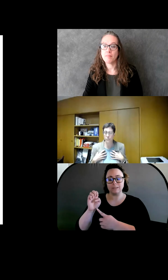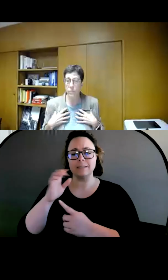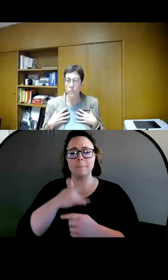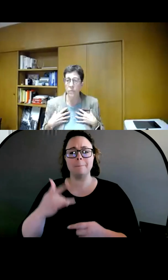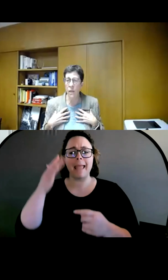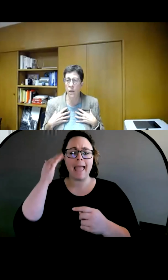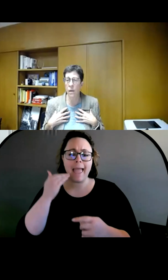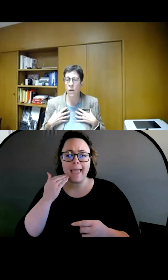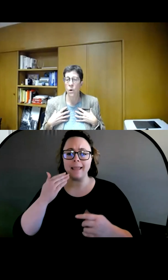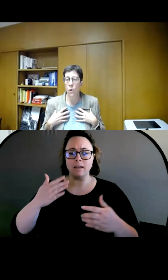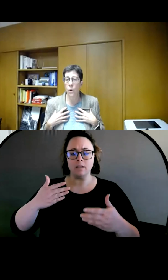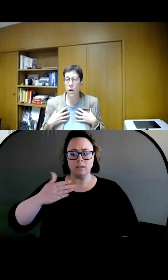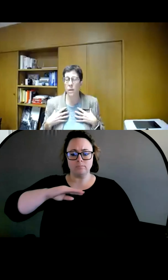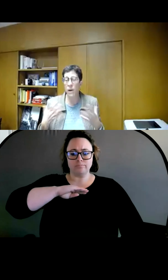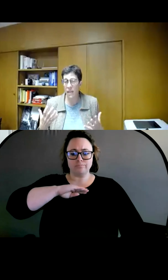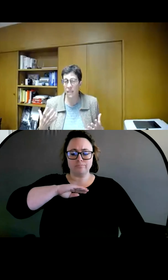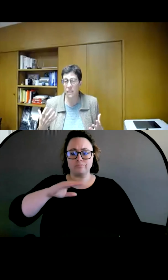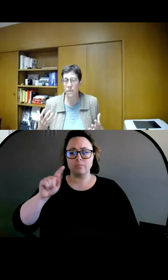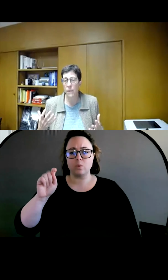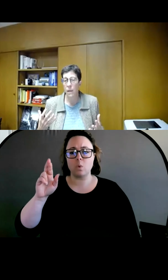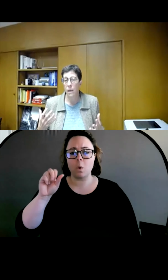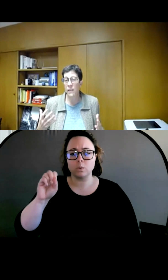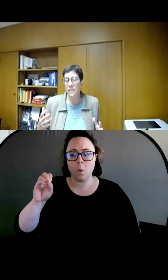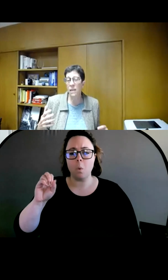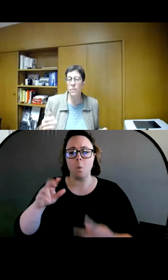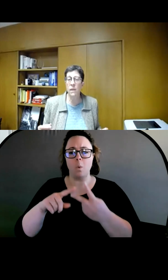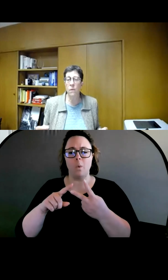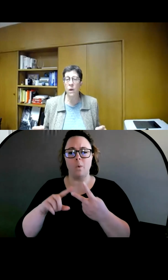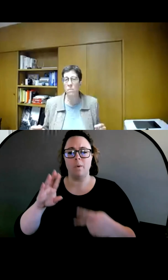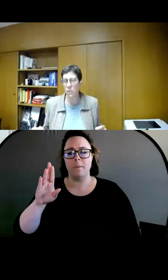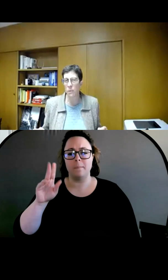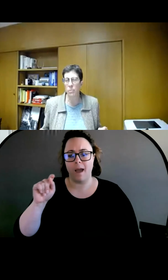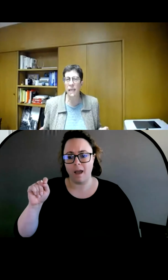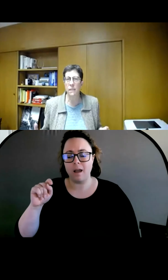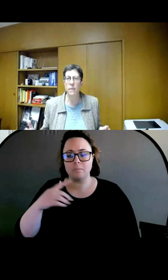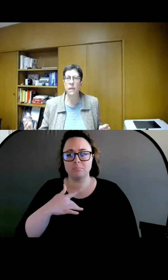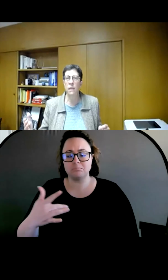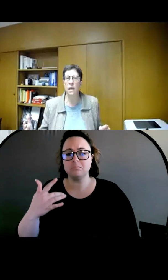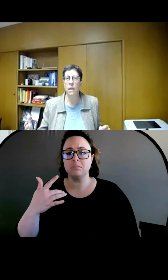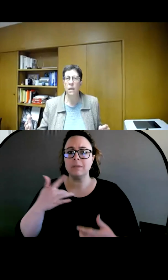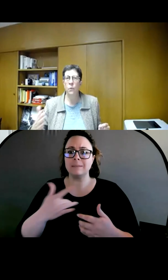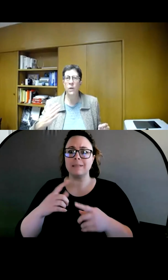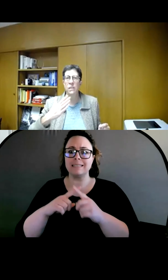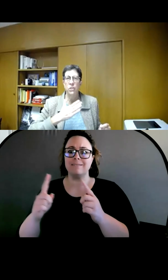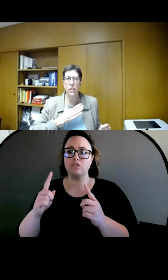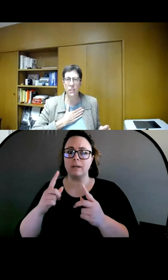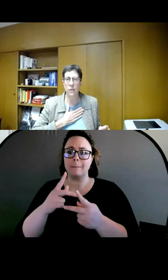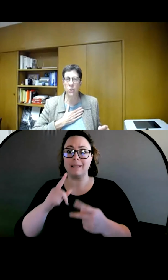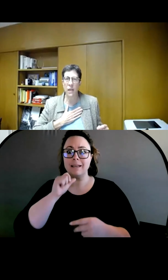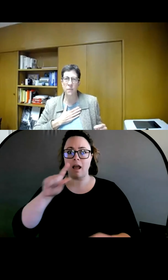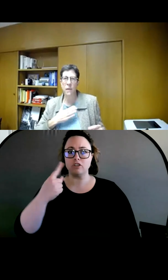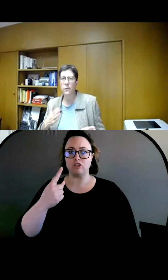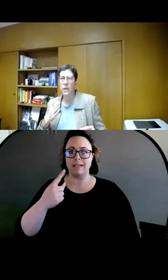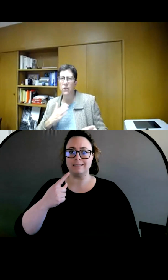torso or on the buttocks. They tended to be on multiple planes, meaning that it wasn't just